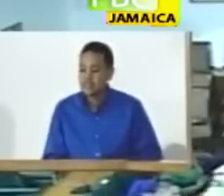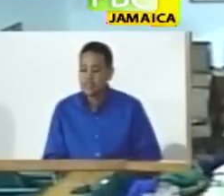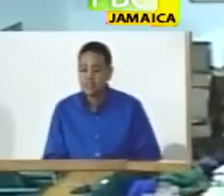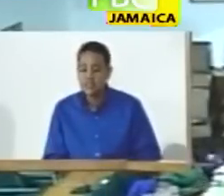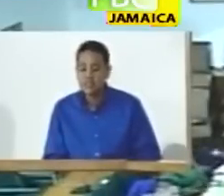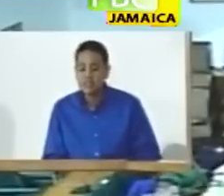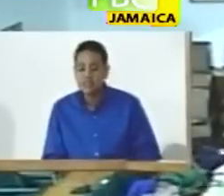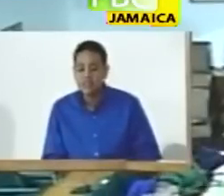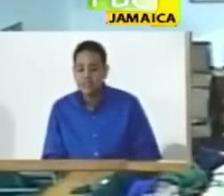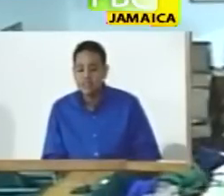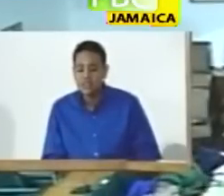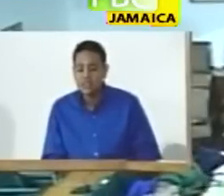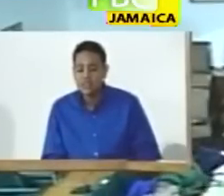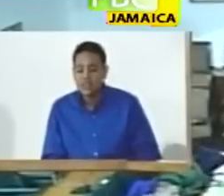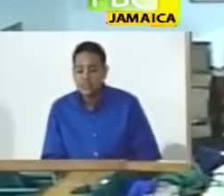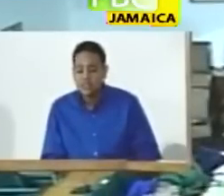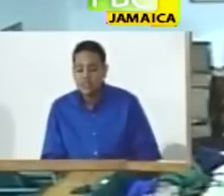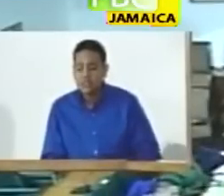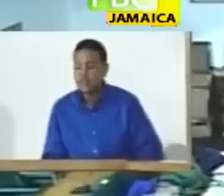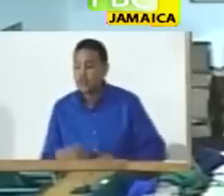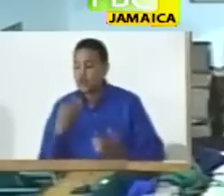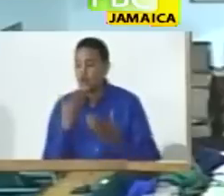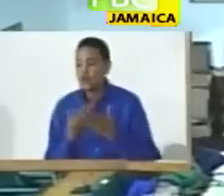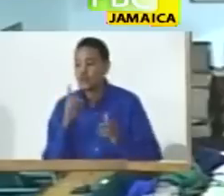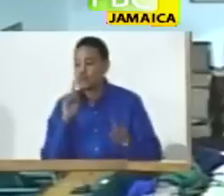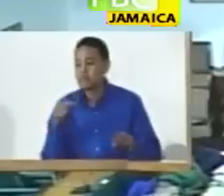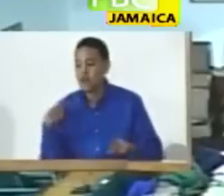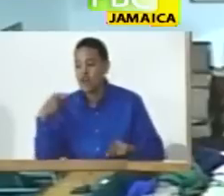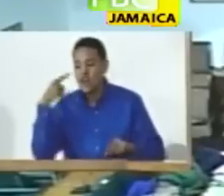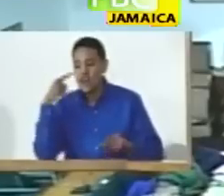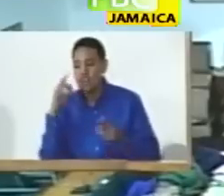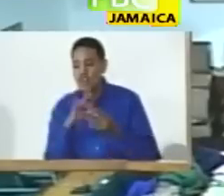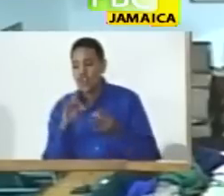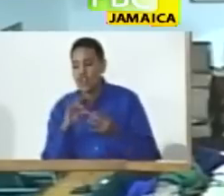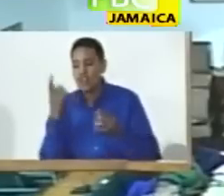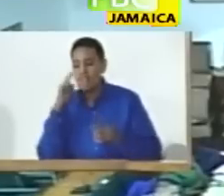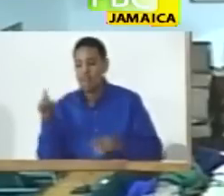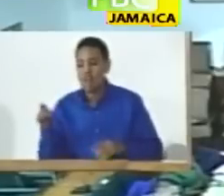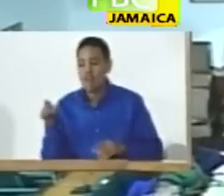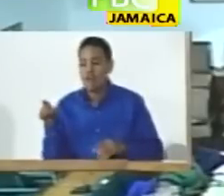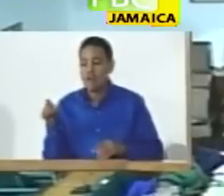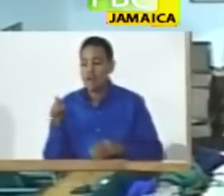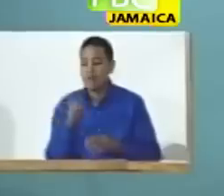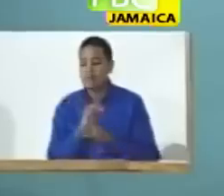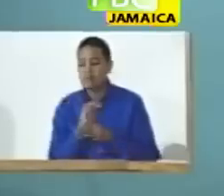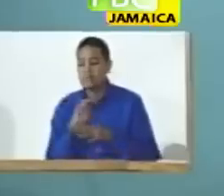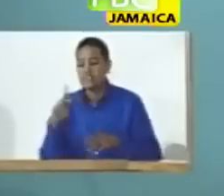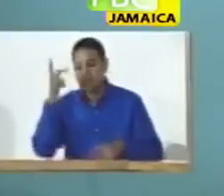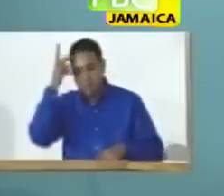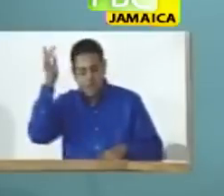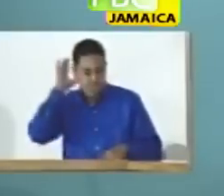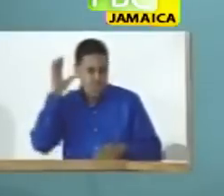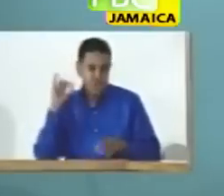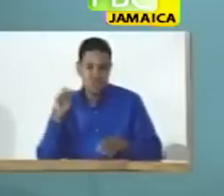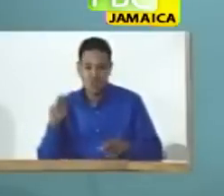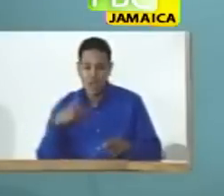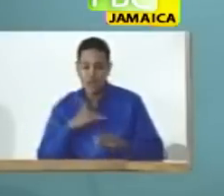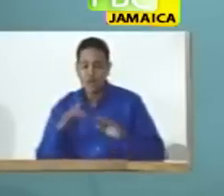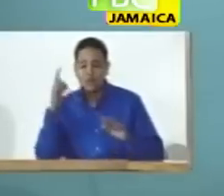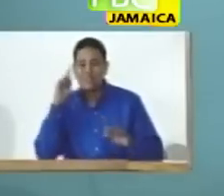of good report was already heard on behalf of Minister Charles. I don't think